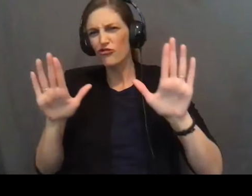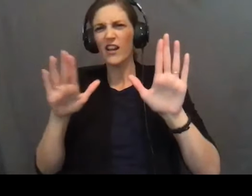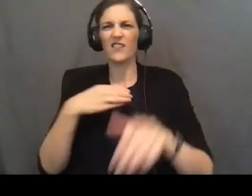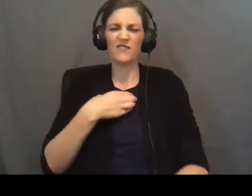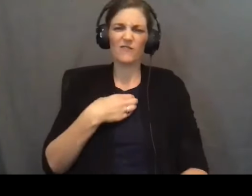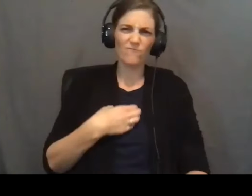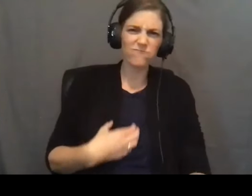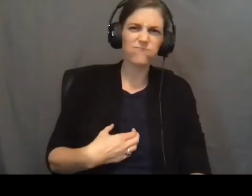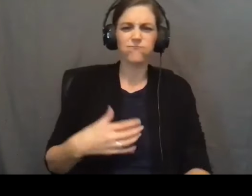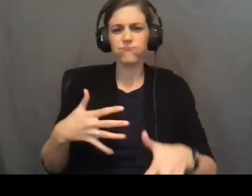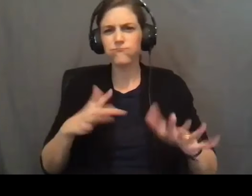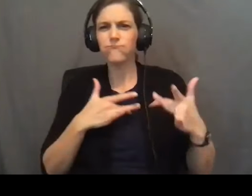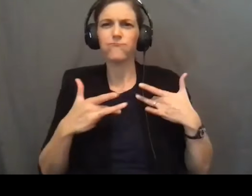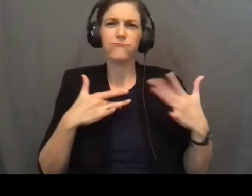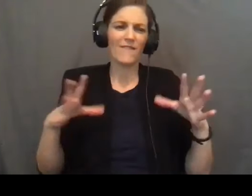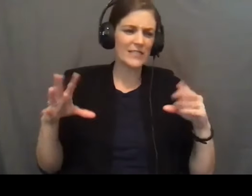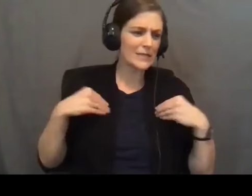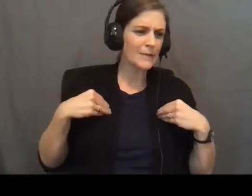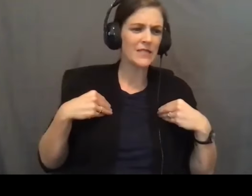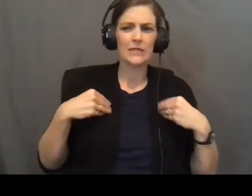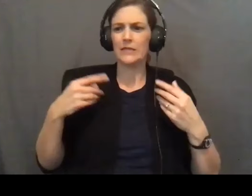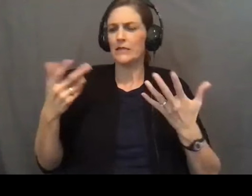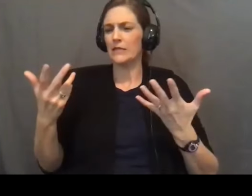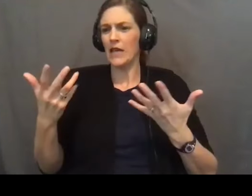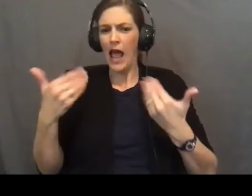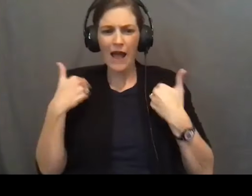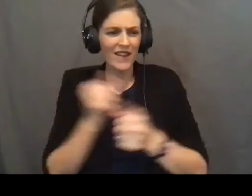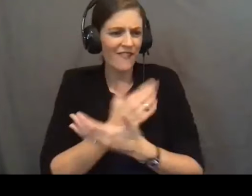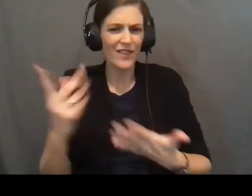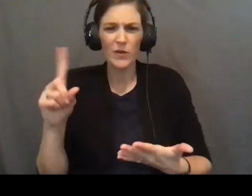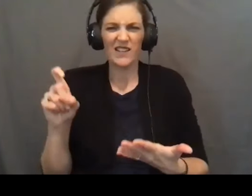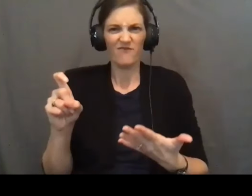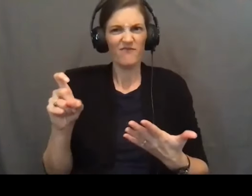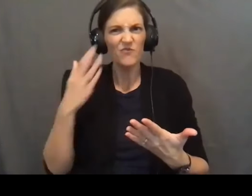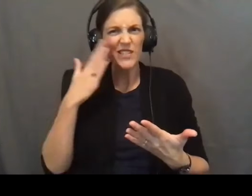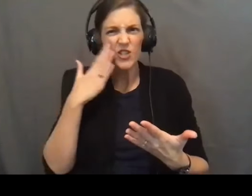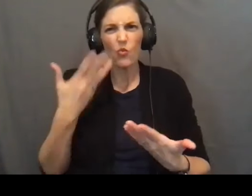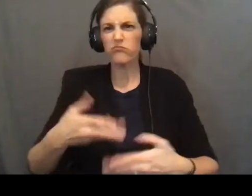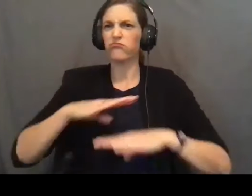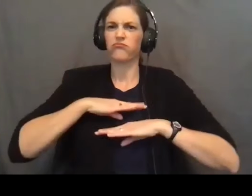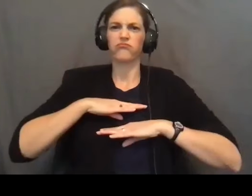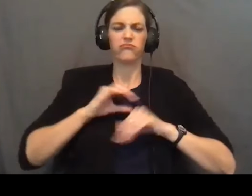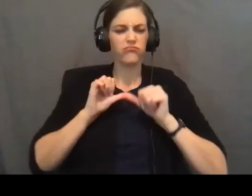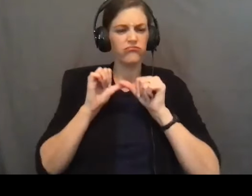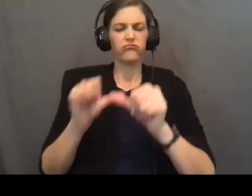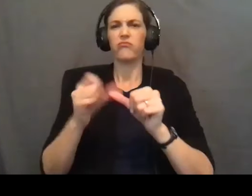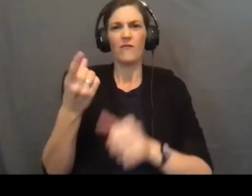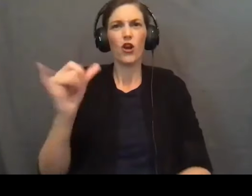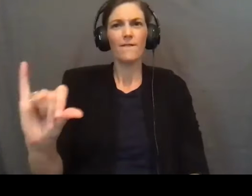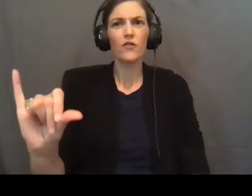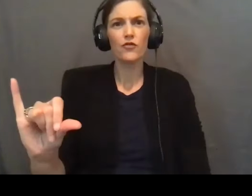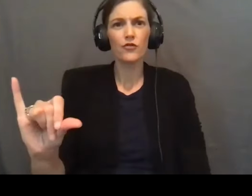acceptance, of provision, you know are complete. You know are enduring and will last forever